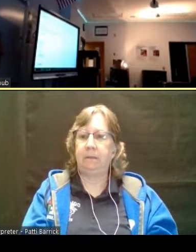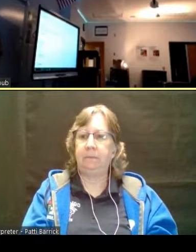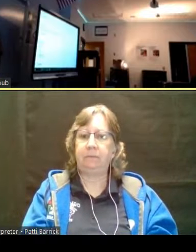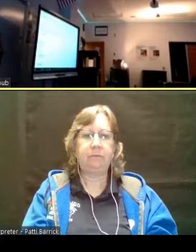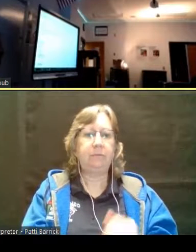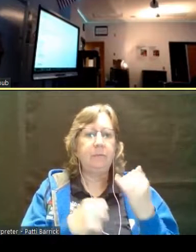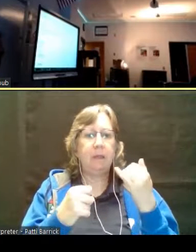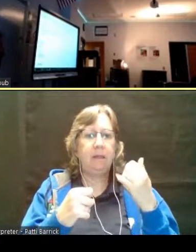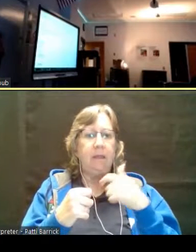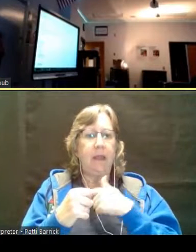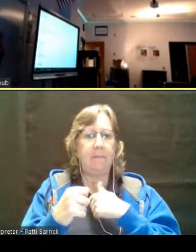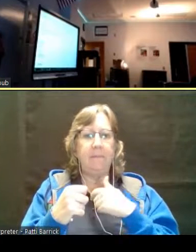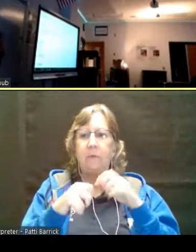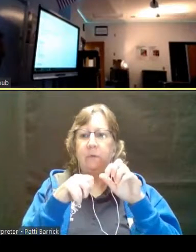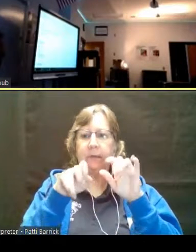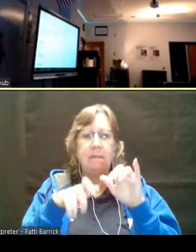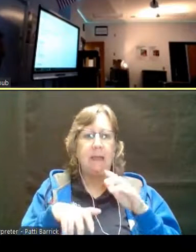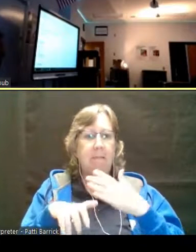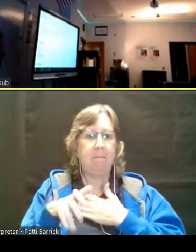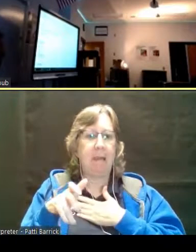And then I'm gonna write my content inside.